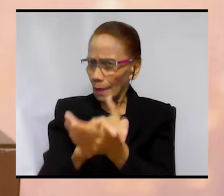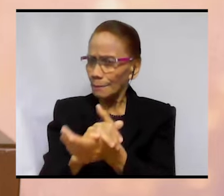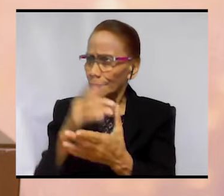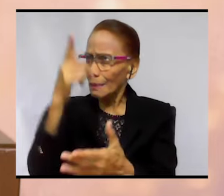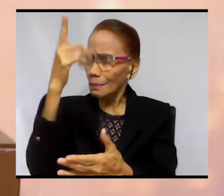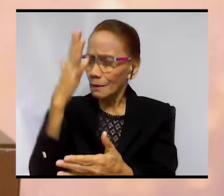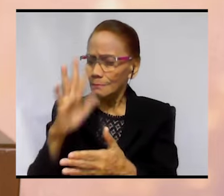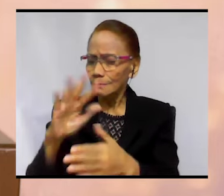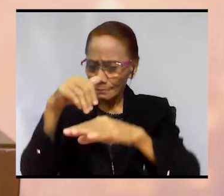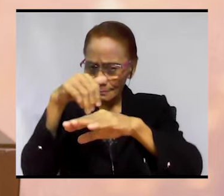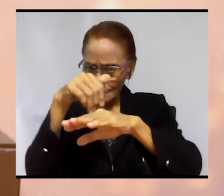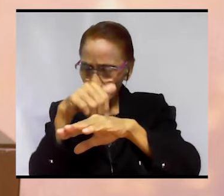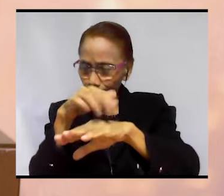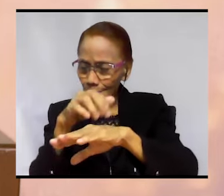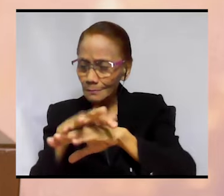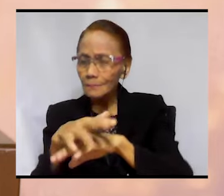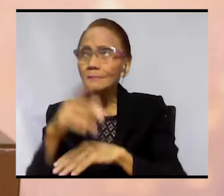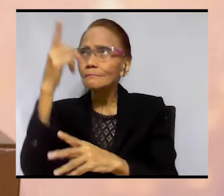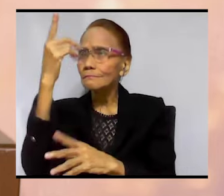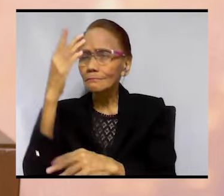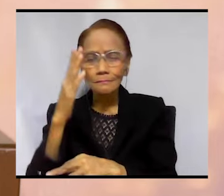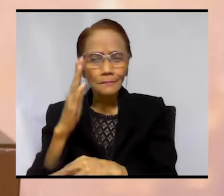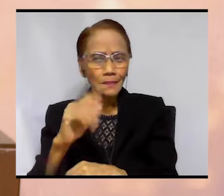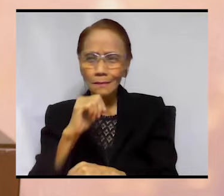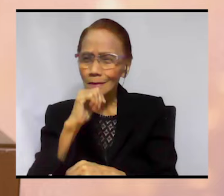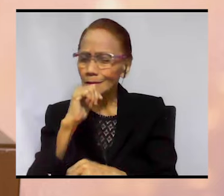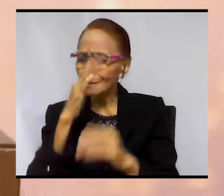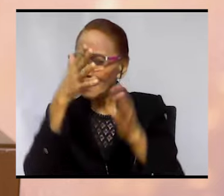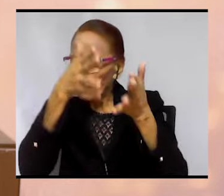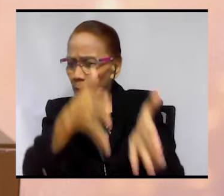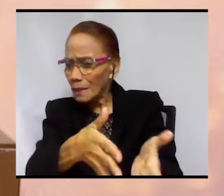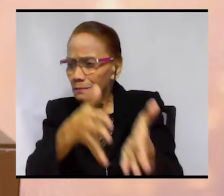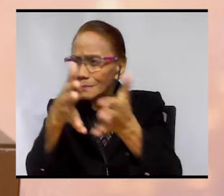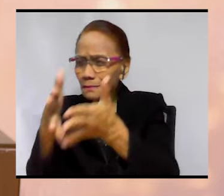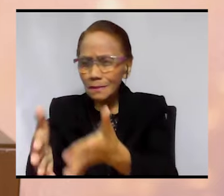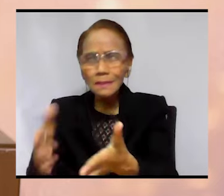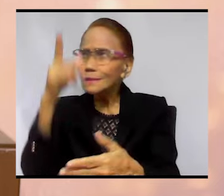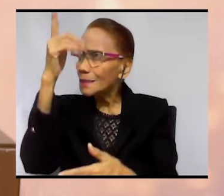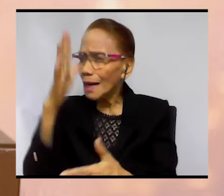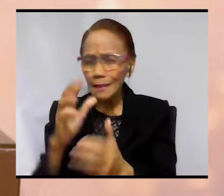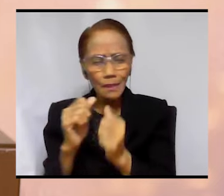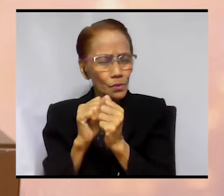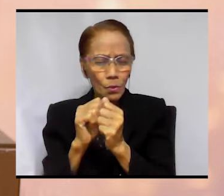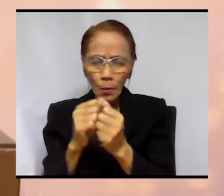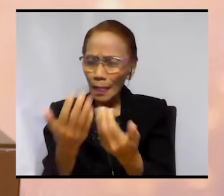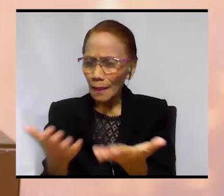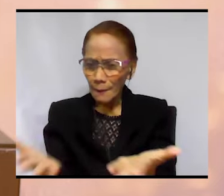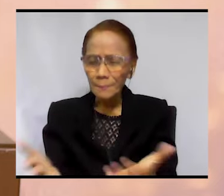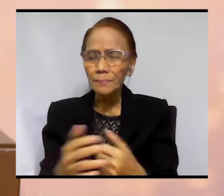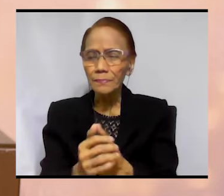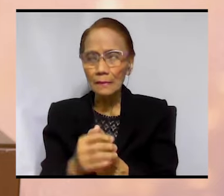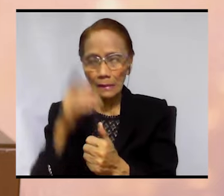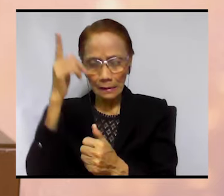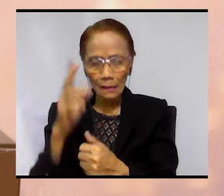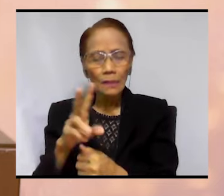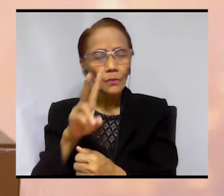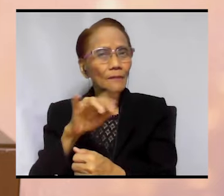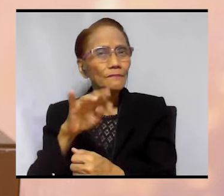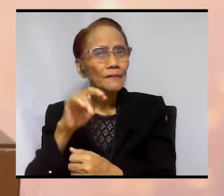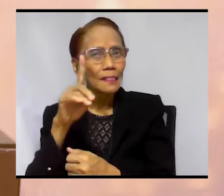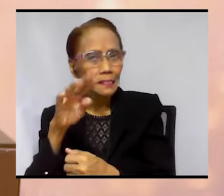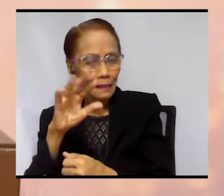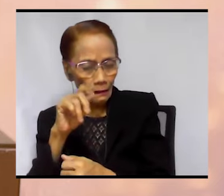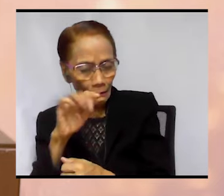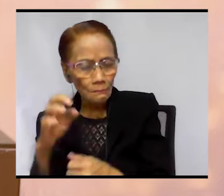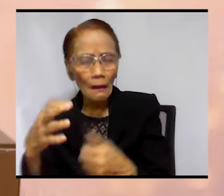that God was the one who sent him. God does not abandon him. God is with him, and God will vindicate him. And so